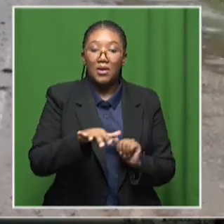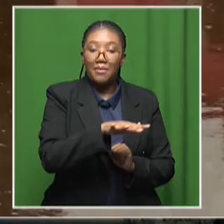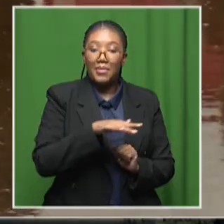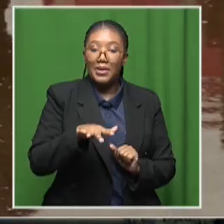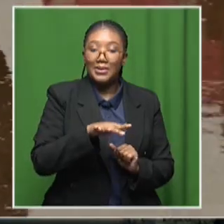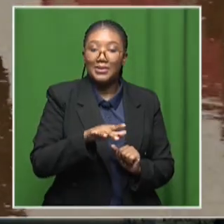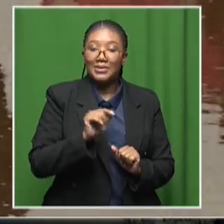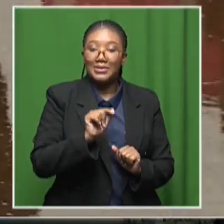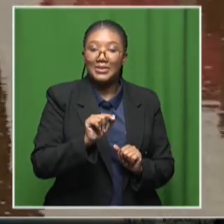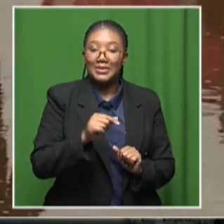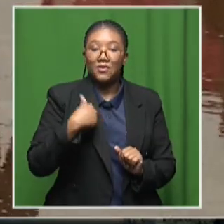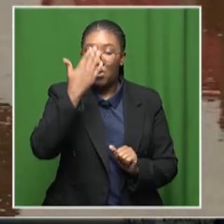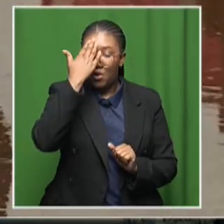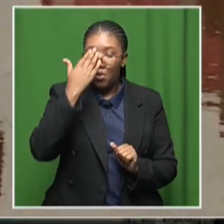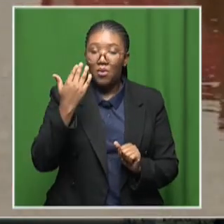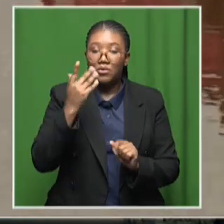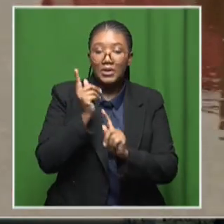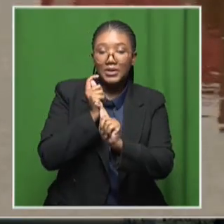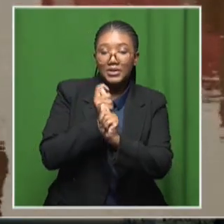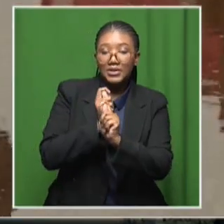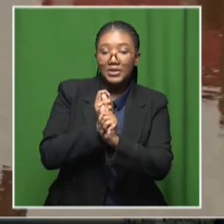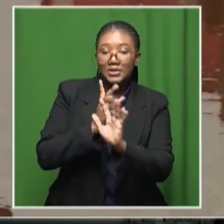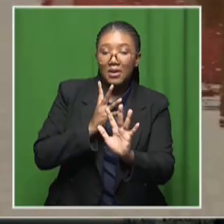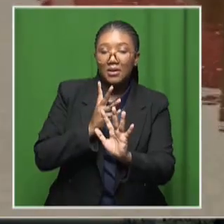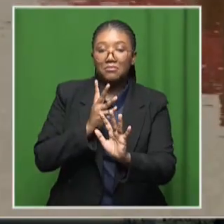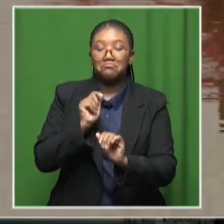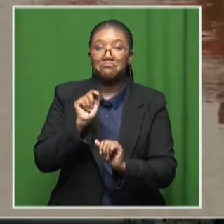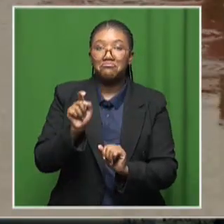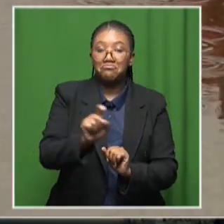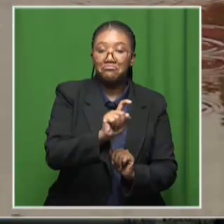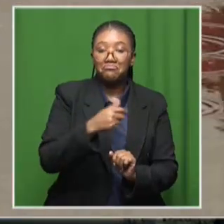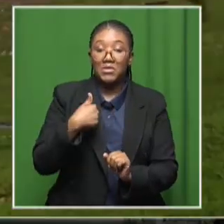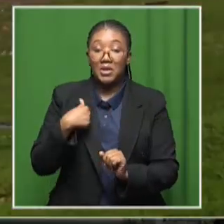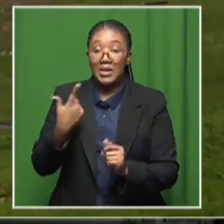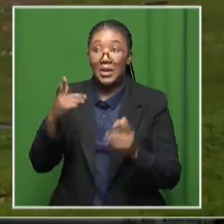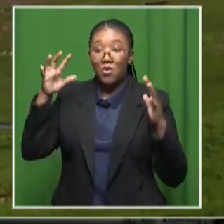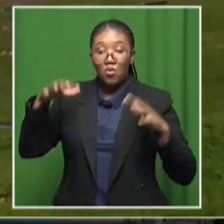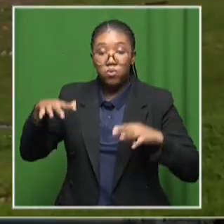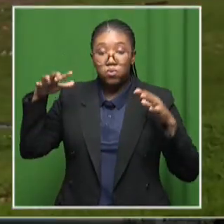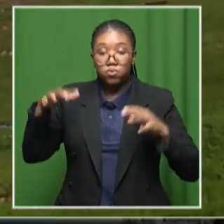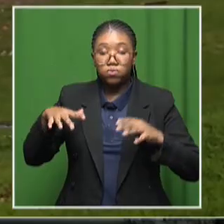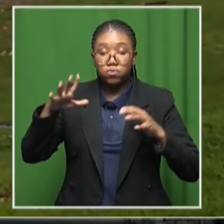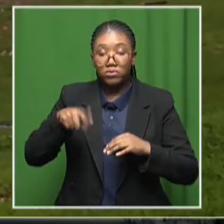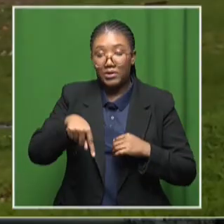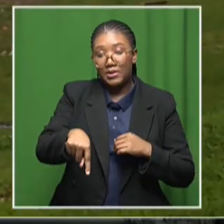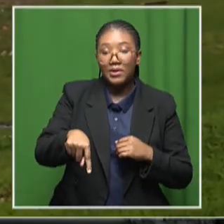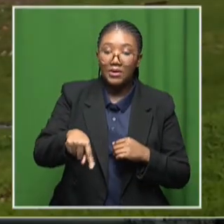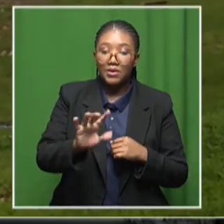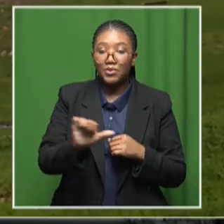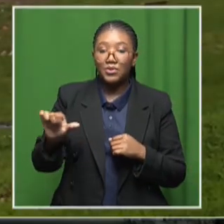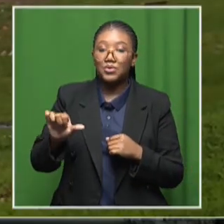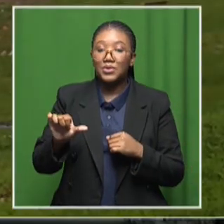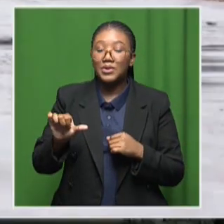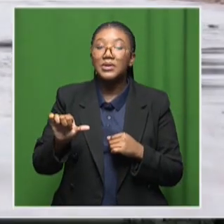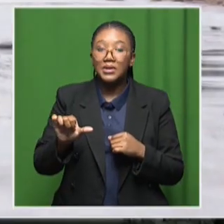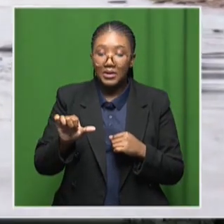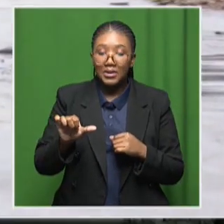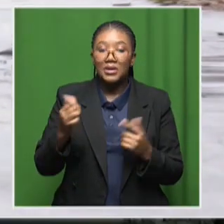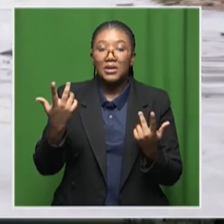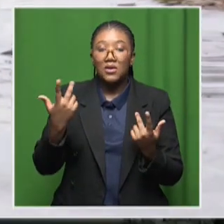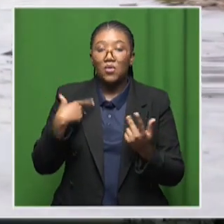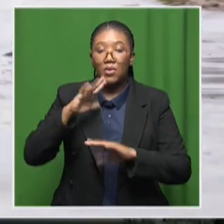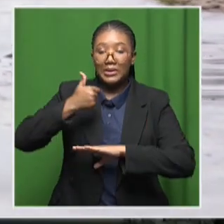that we still going to have a lot of rainfall throughout this week. So from our side, we have put